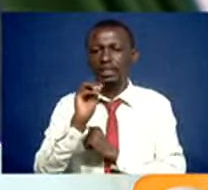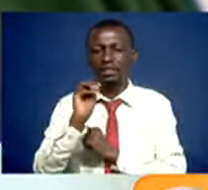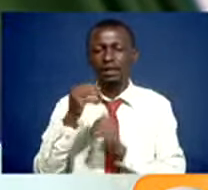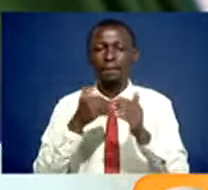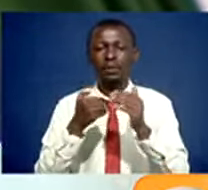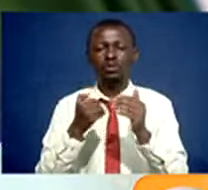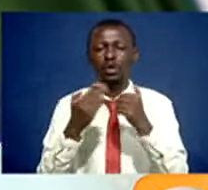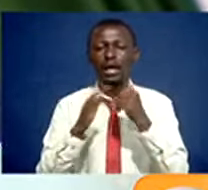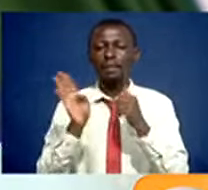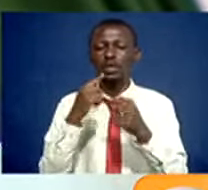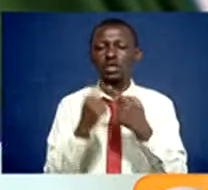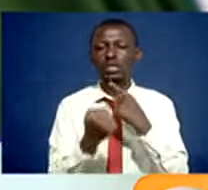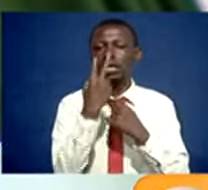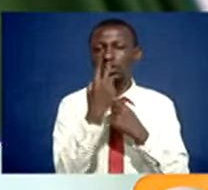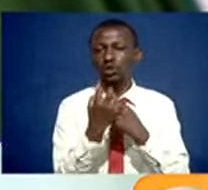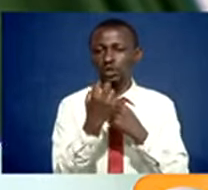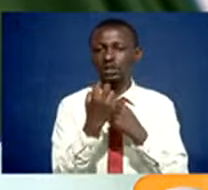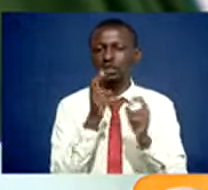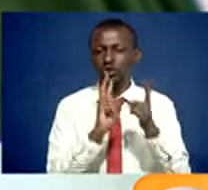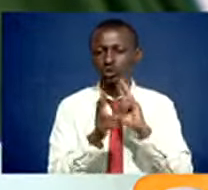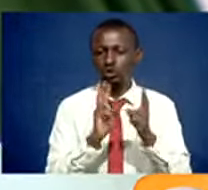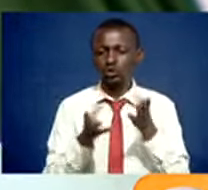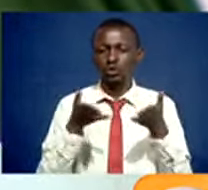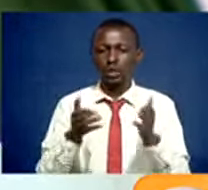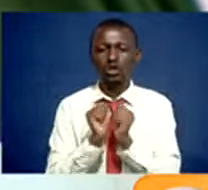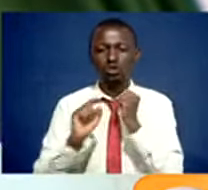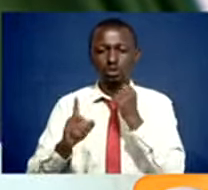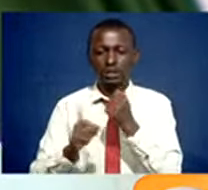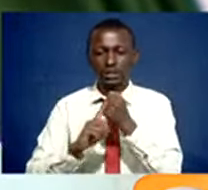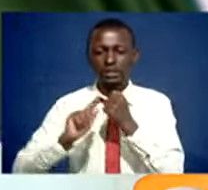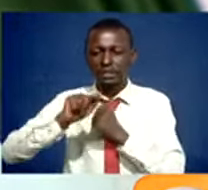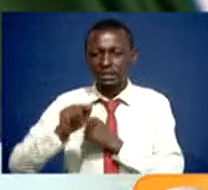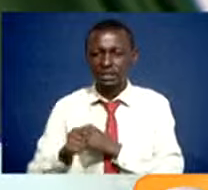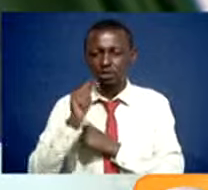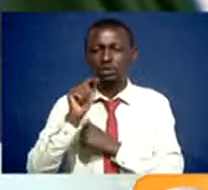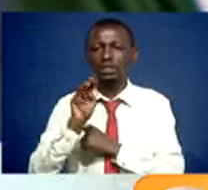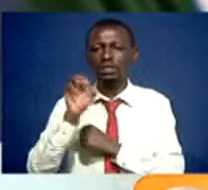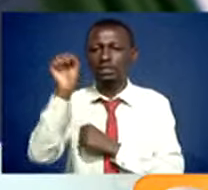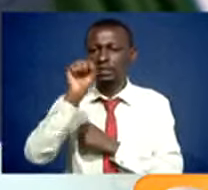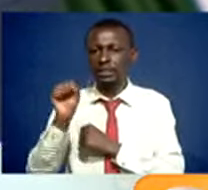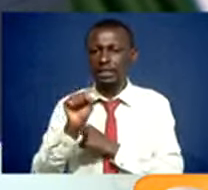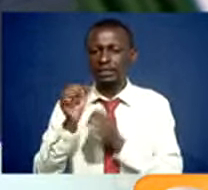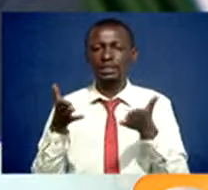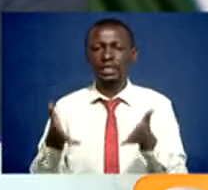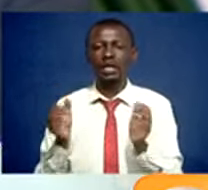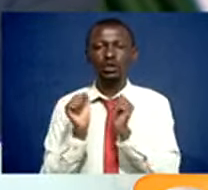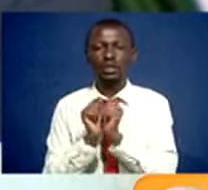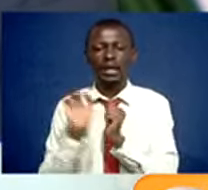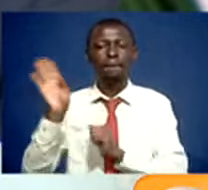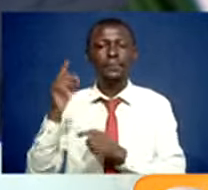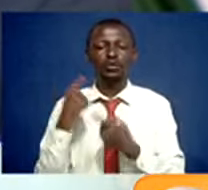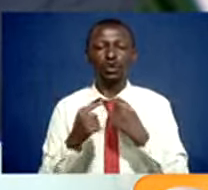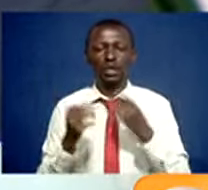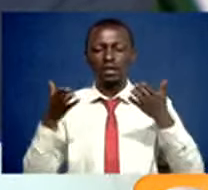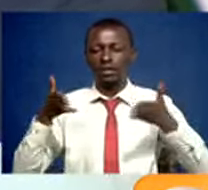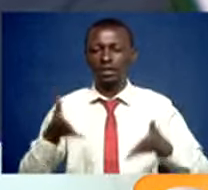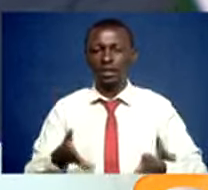in 2022 to 16,000 metric tons valued at 10 billion this year.